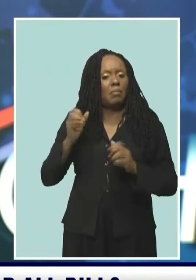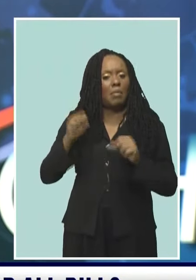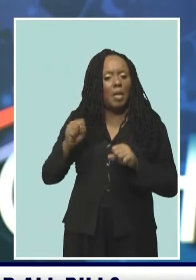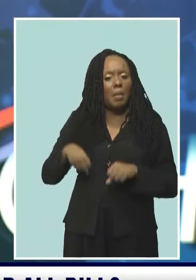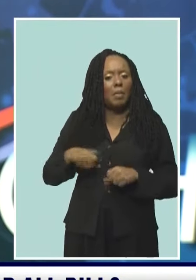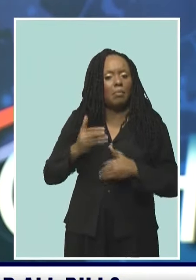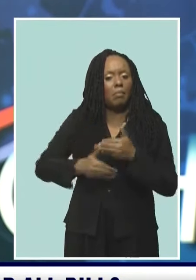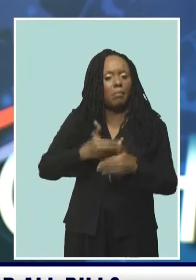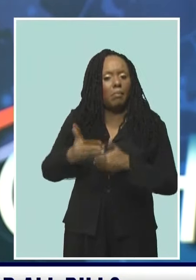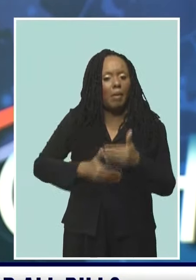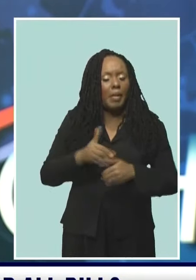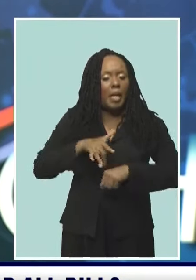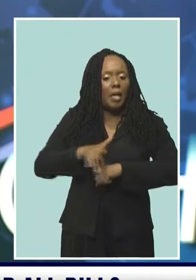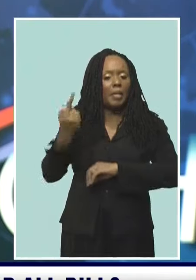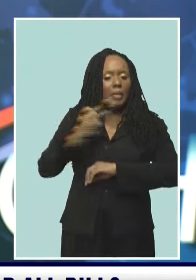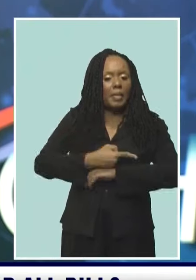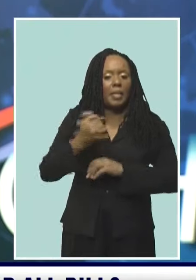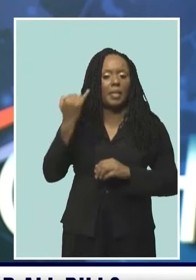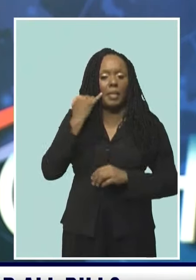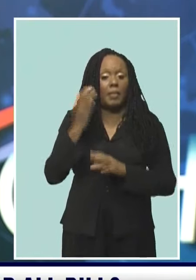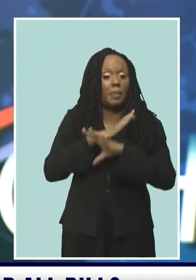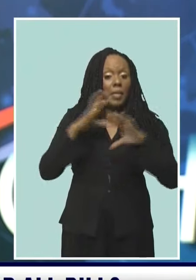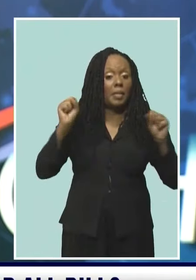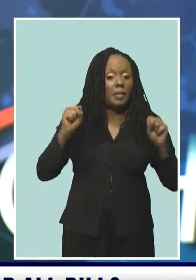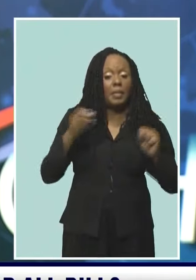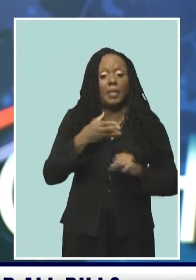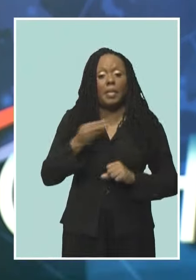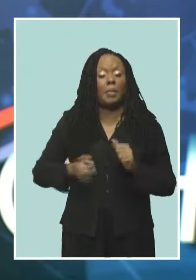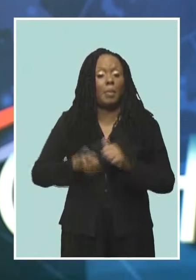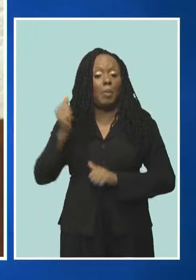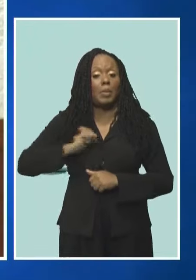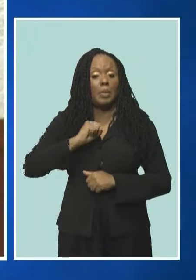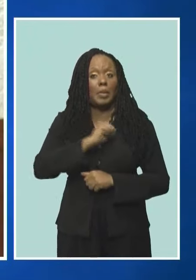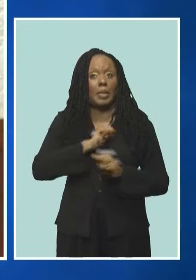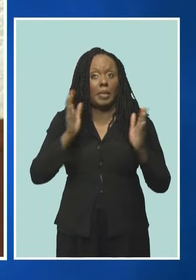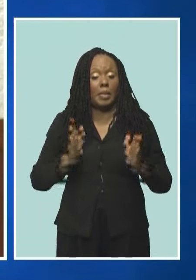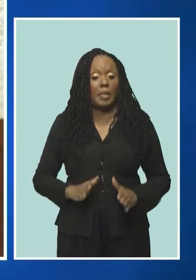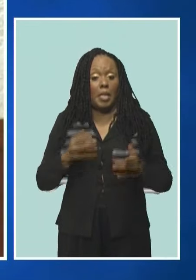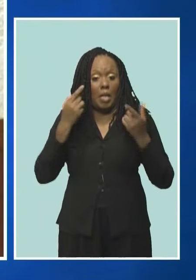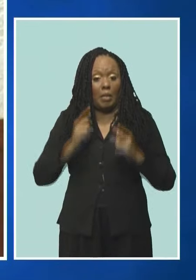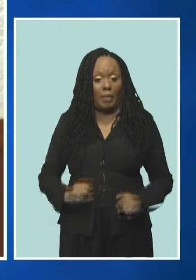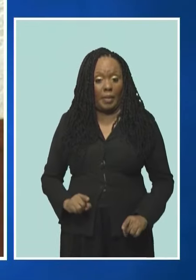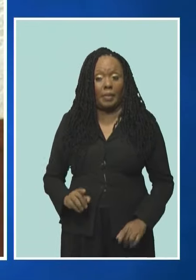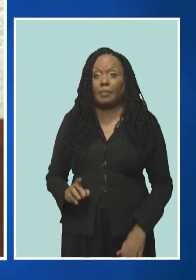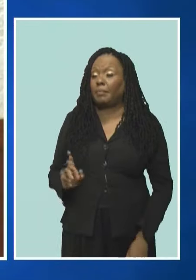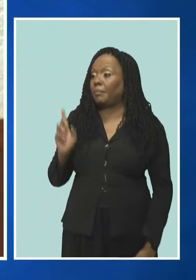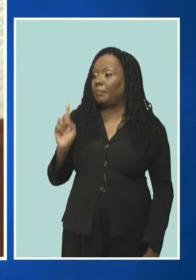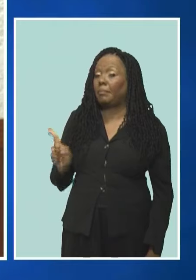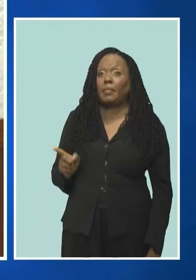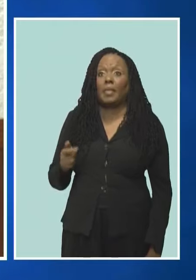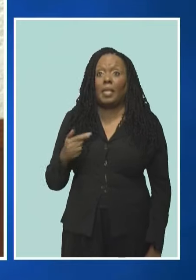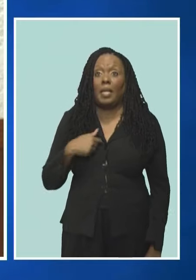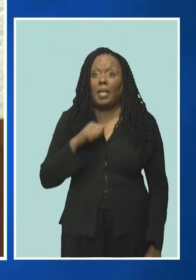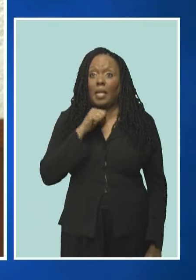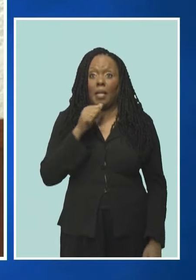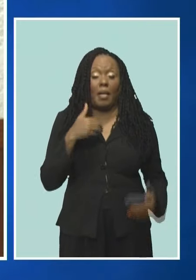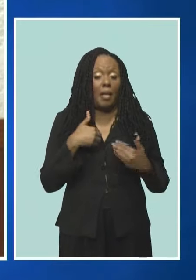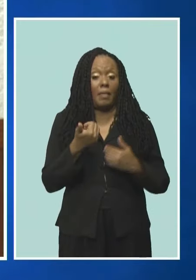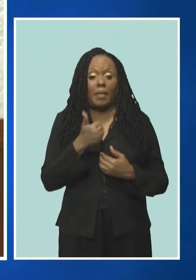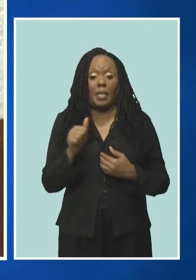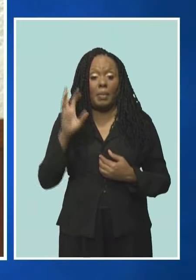the President and the majority of senators present agree. I certainly do not have any political party behind me to assist